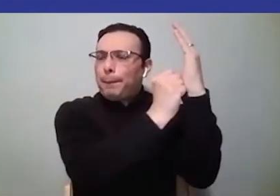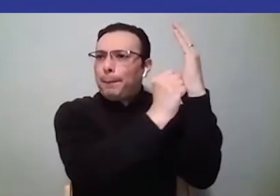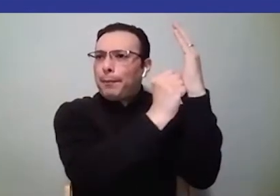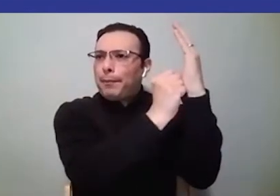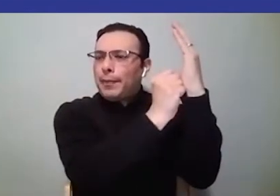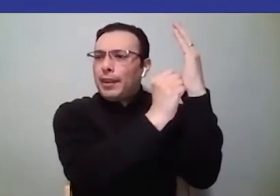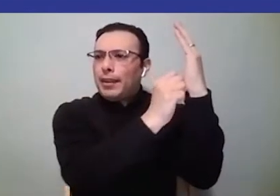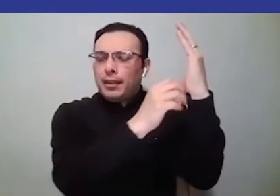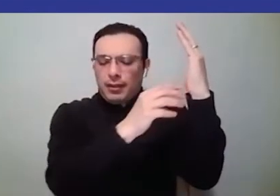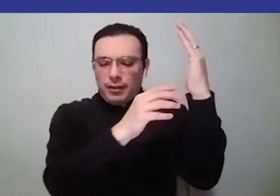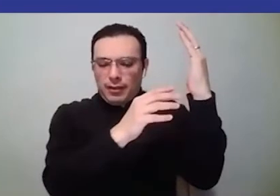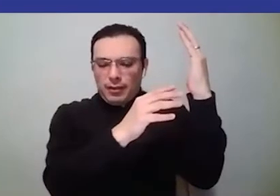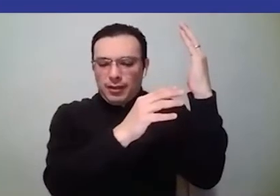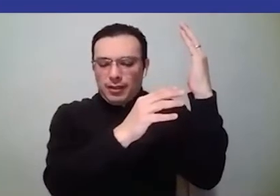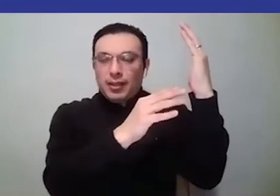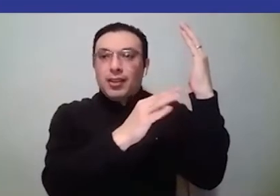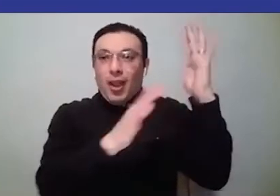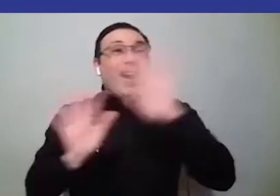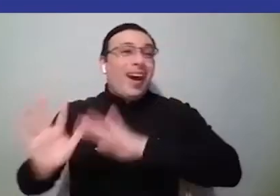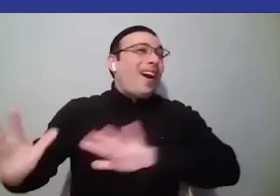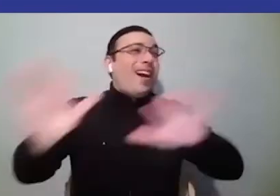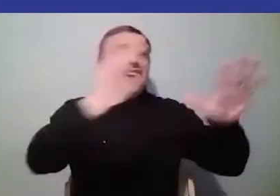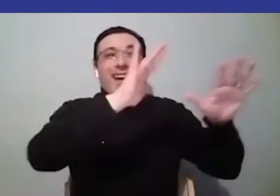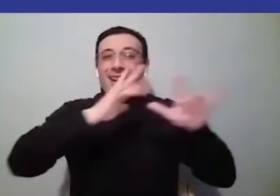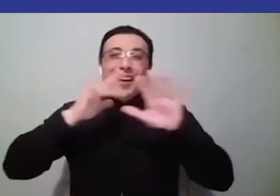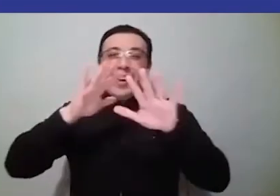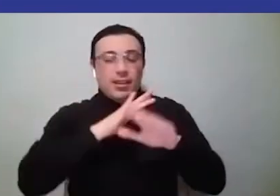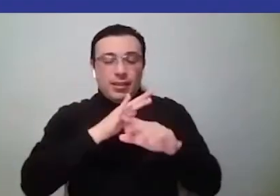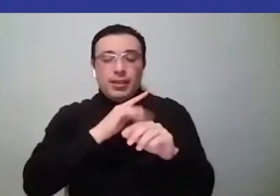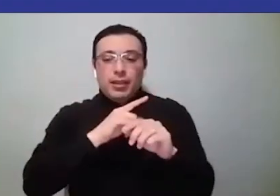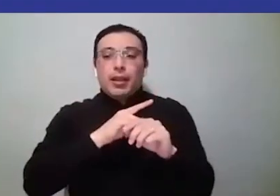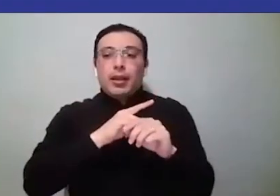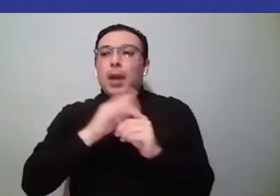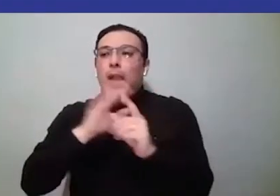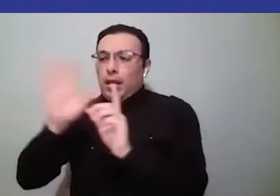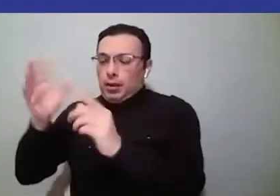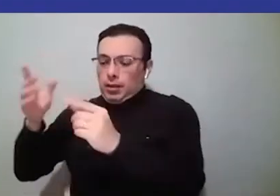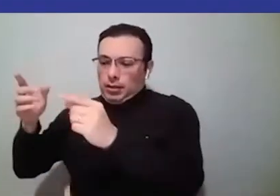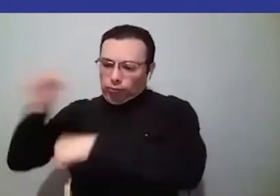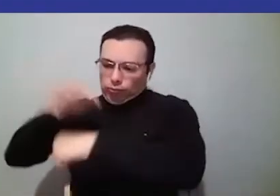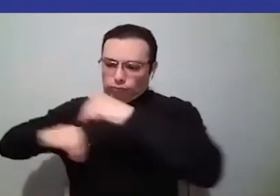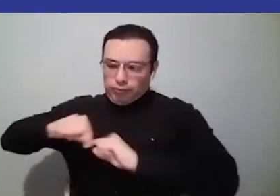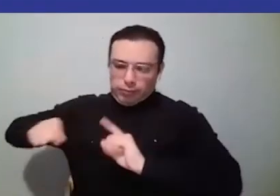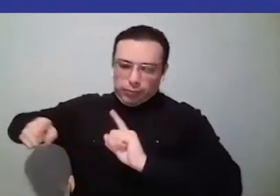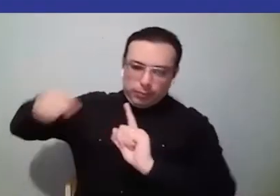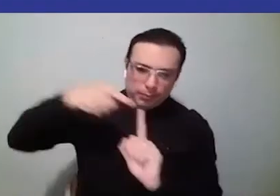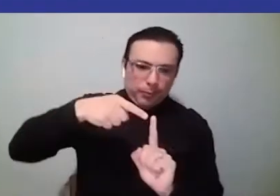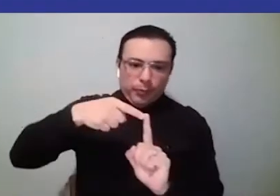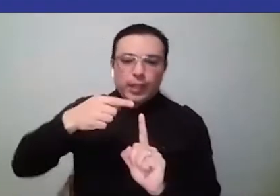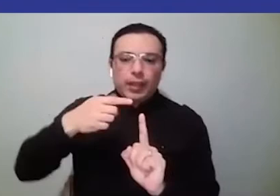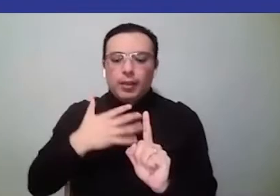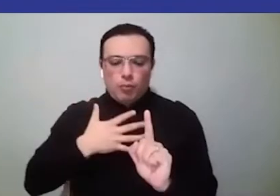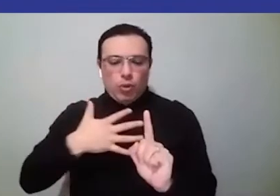return to breath, which now is relating to sound again, and is related to